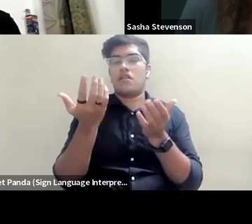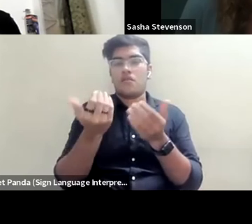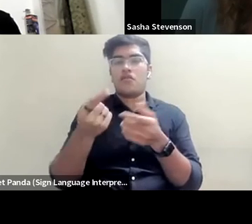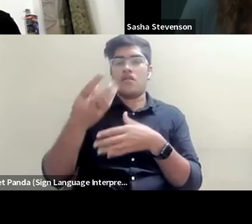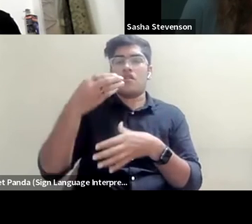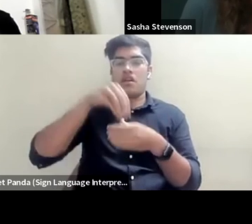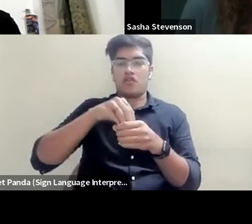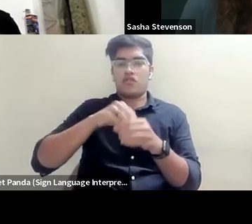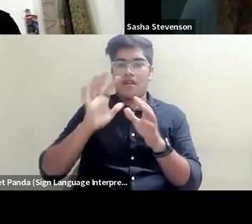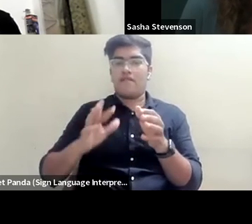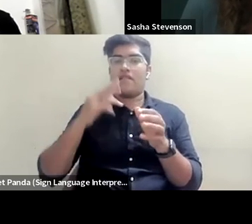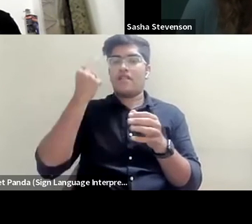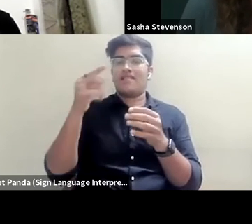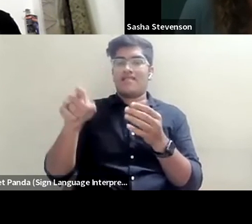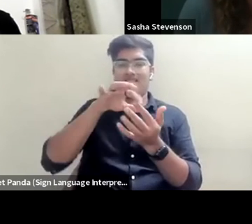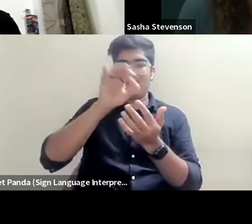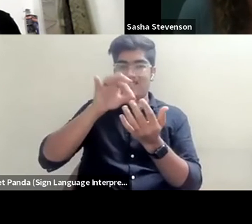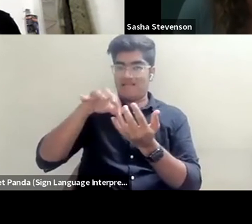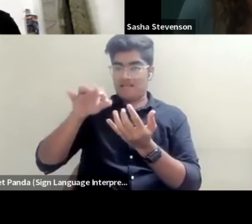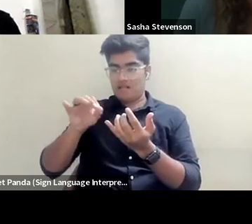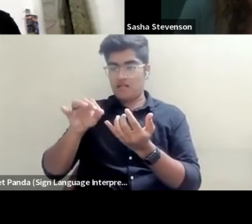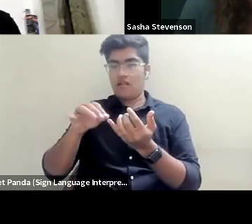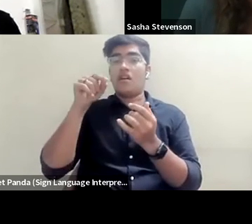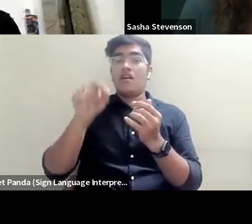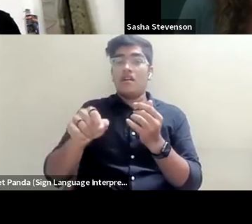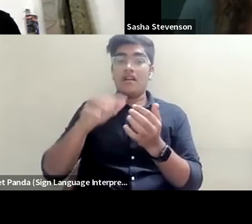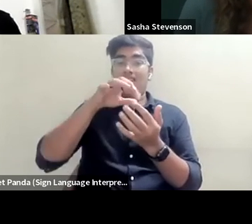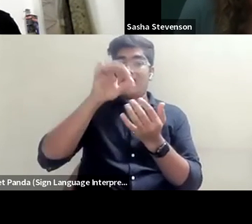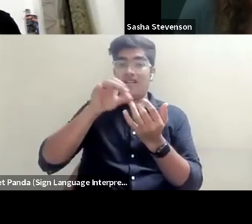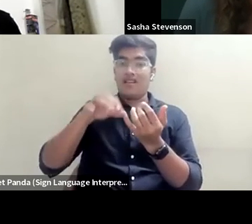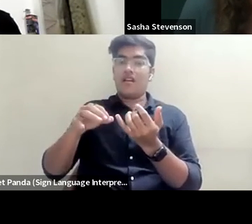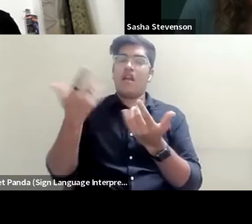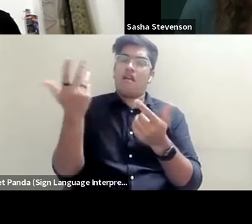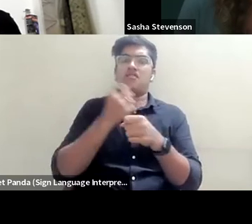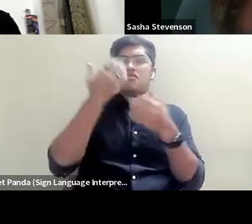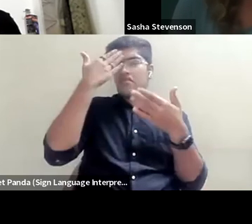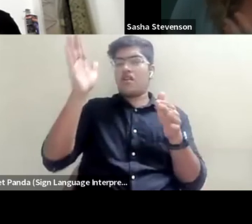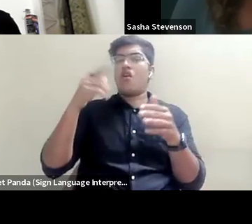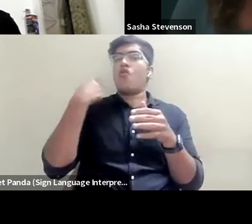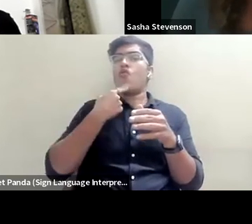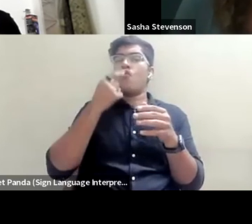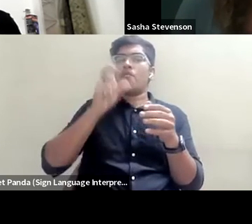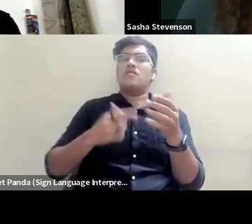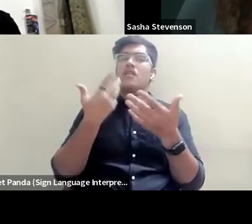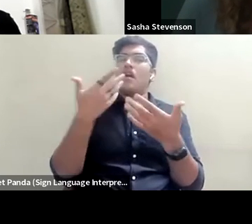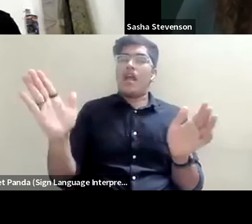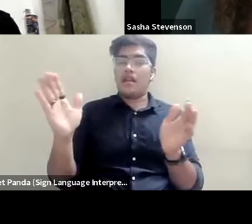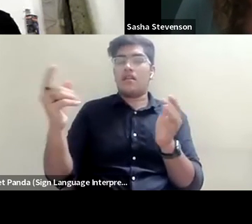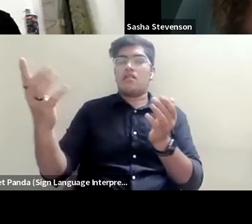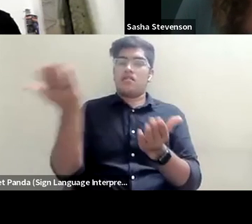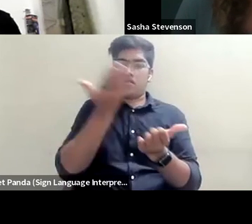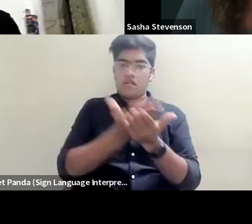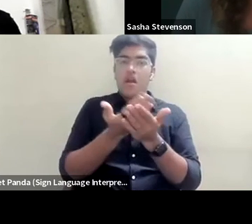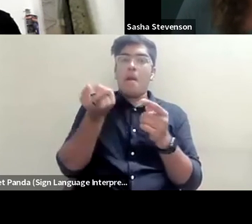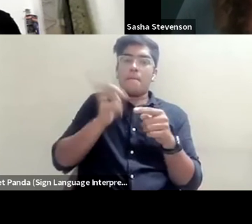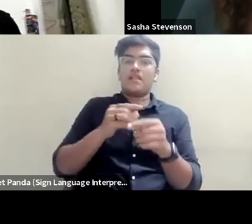of the nomination process, and with that, those nominations have to come kind of justification, letters of